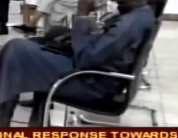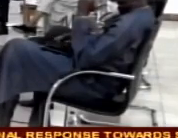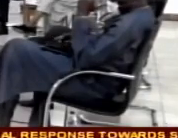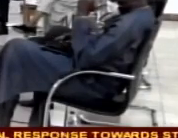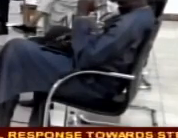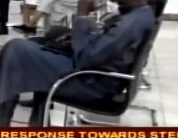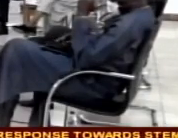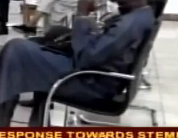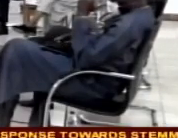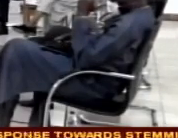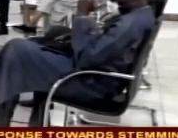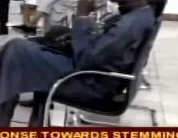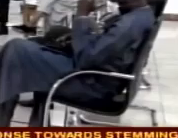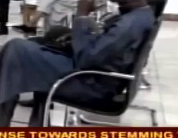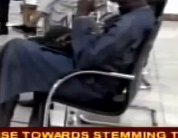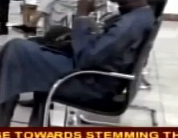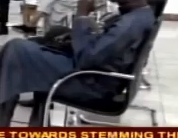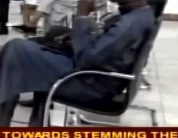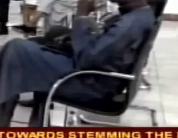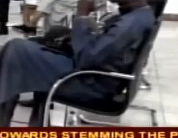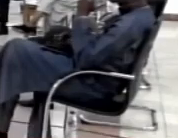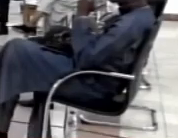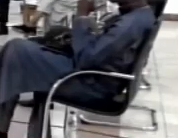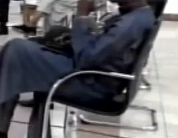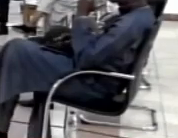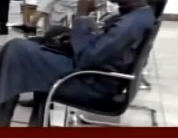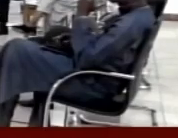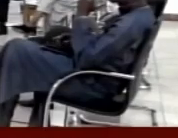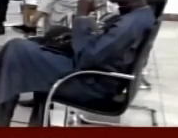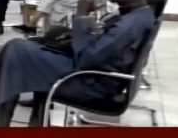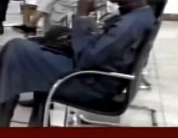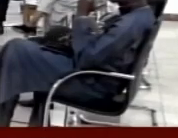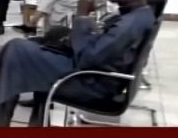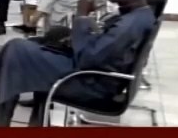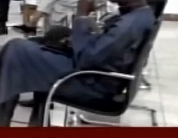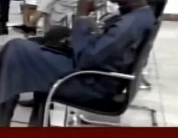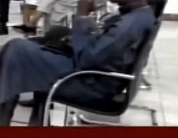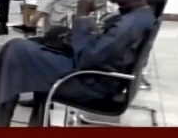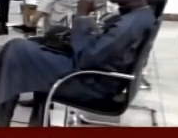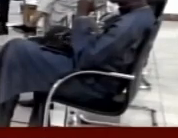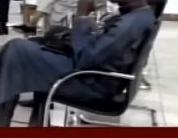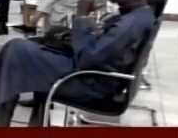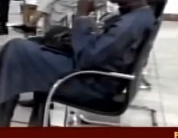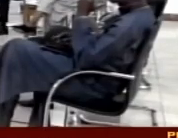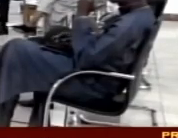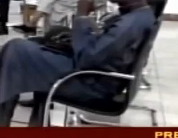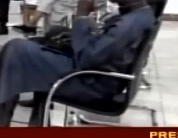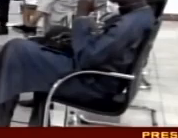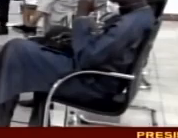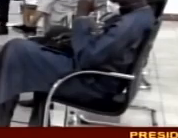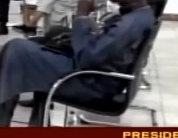the response has evolved, how we have learned, and how we have used what we have learned to improve the response. Thank